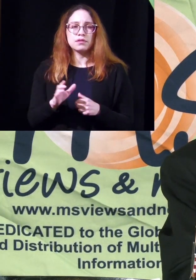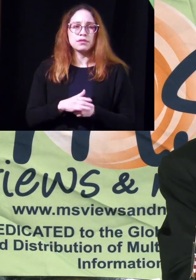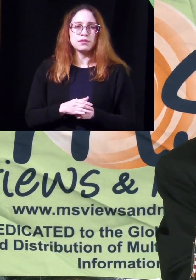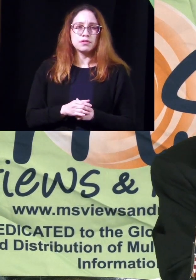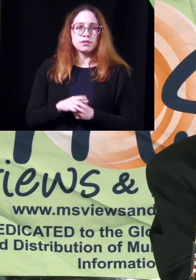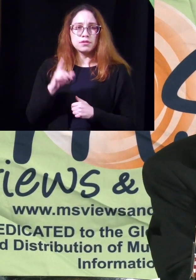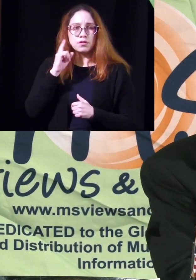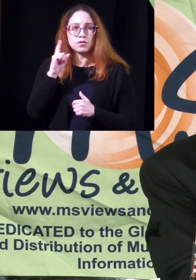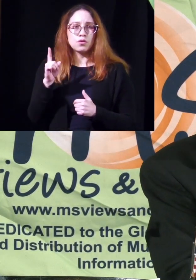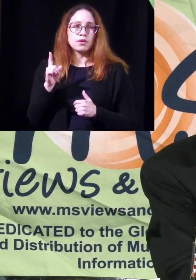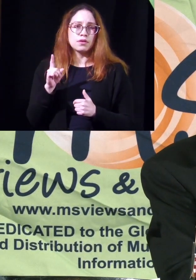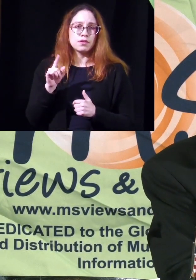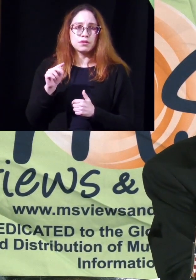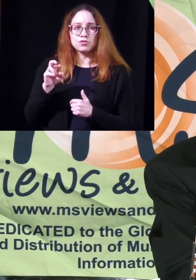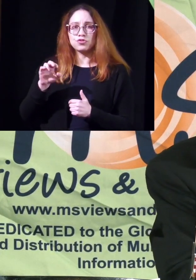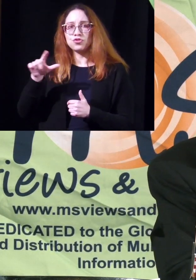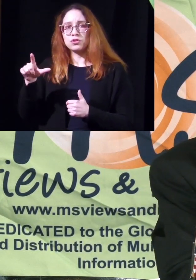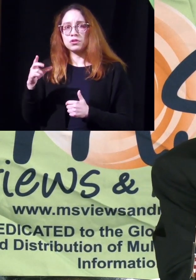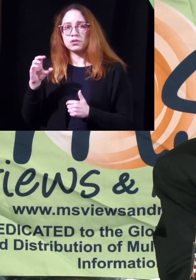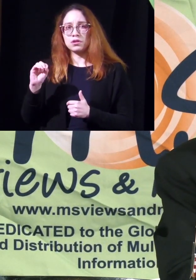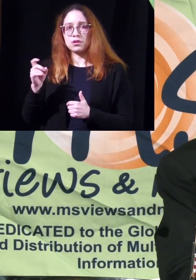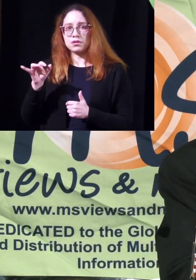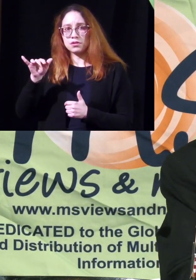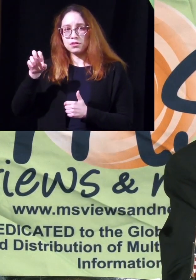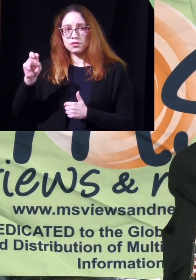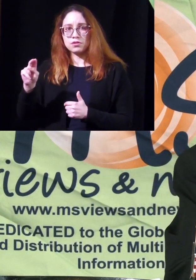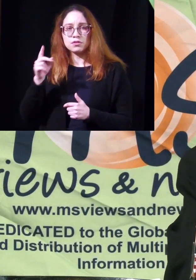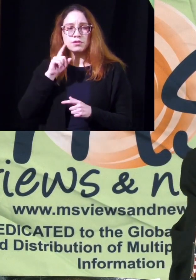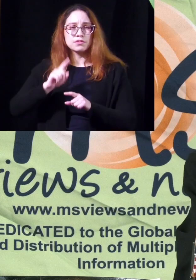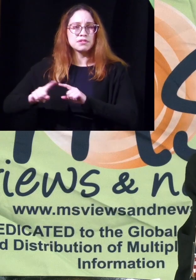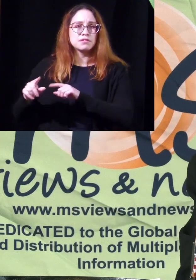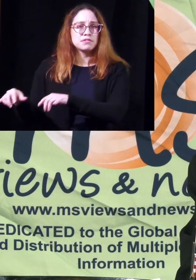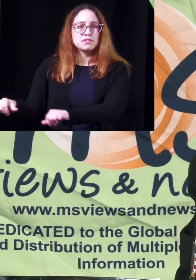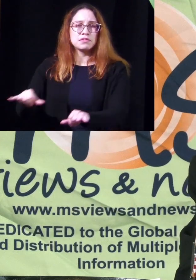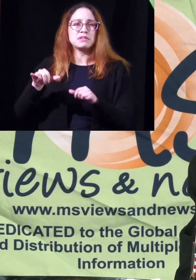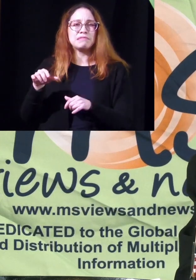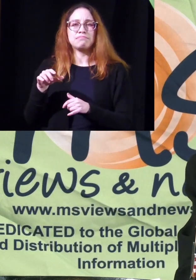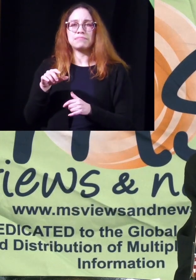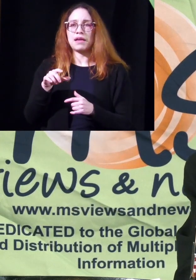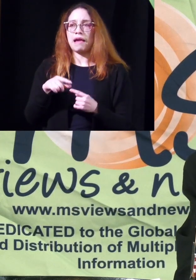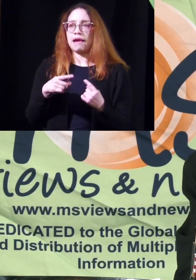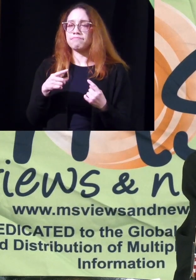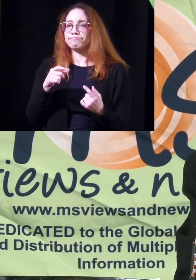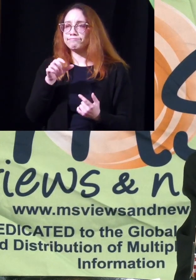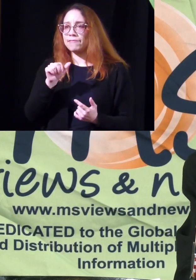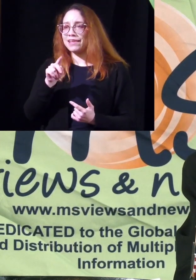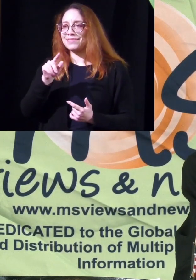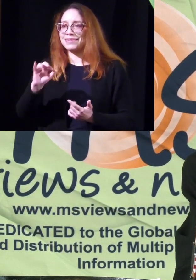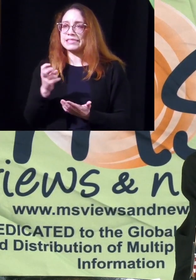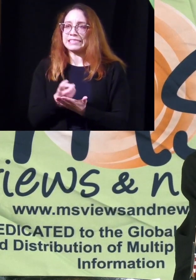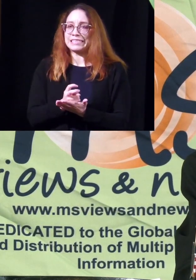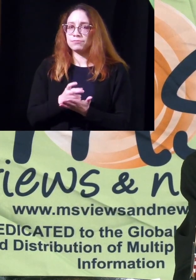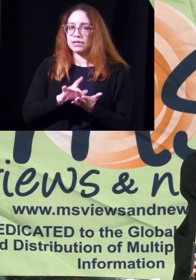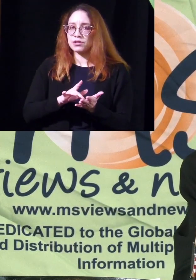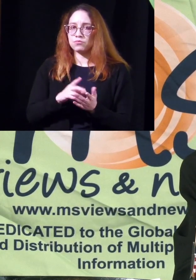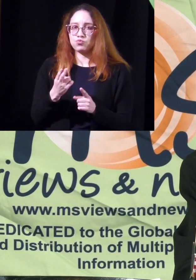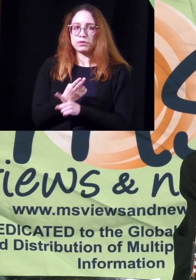carbamazepine or Tegretol, and oxcarbazepine. These are some of our standard anti-seizure medications that we've used for a long